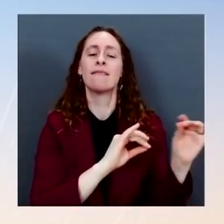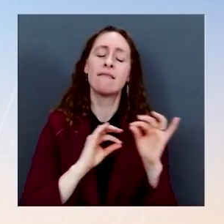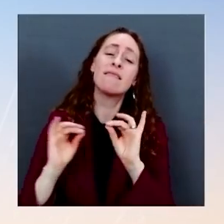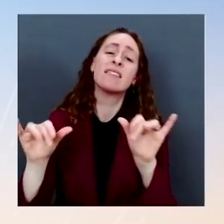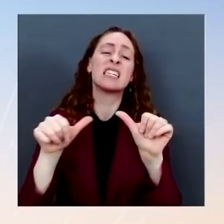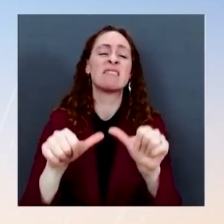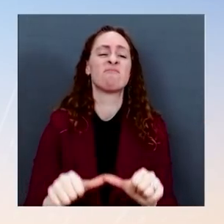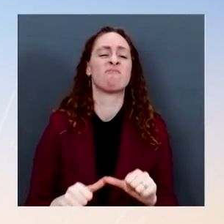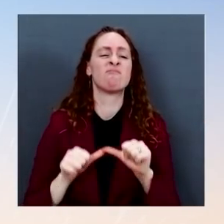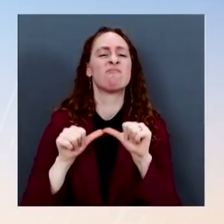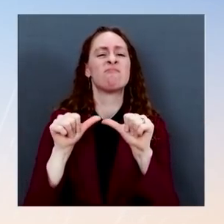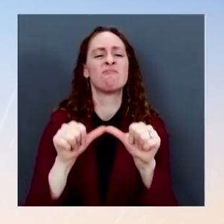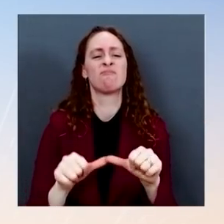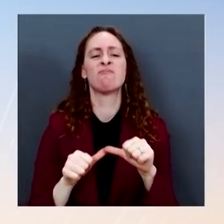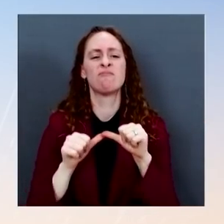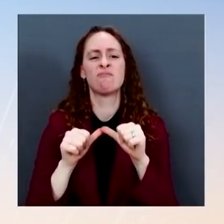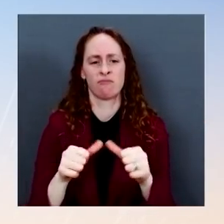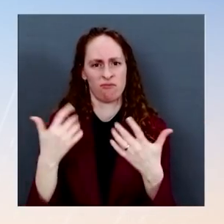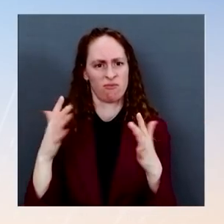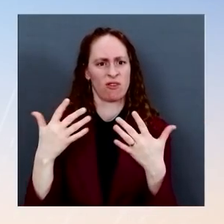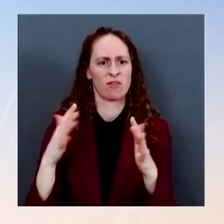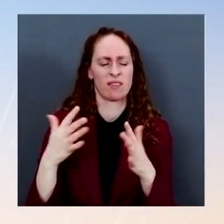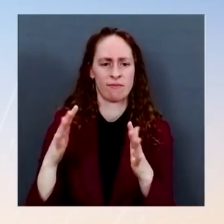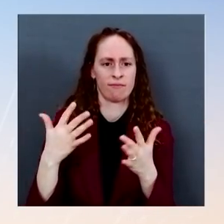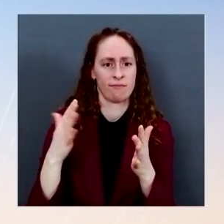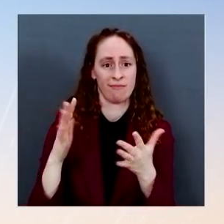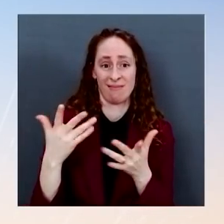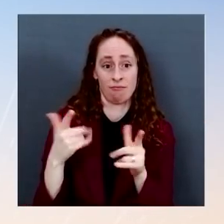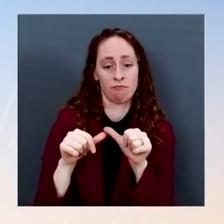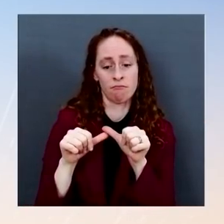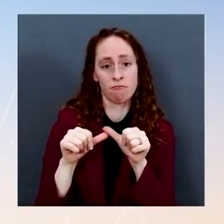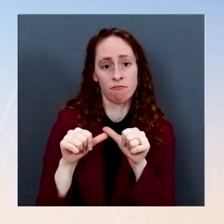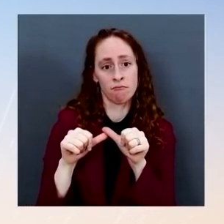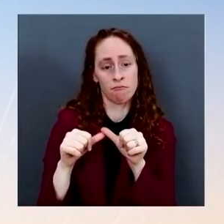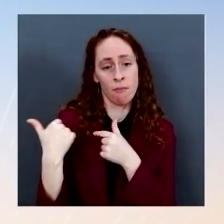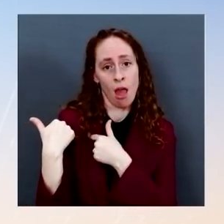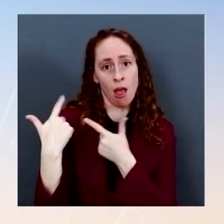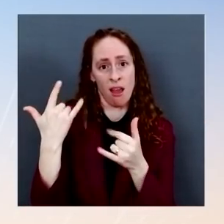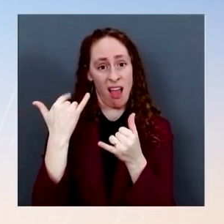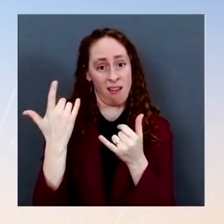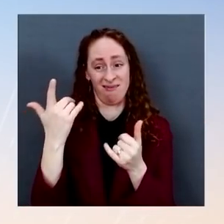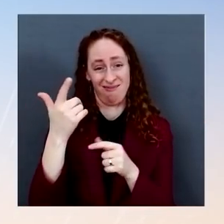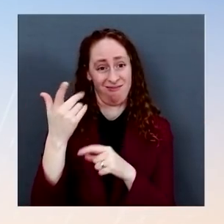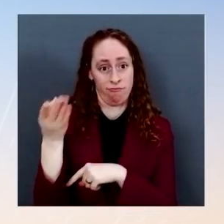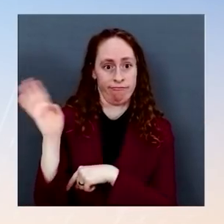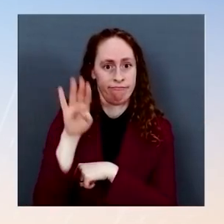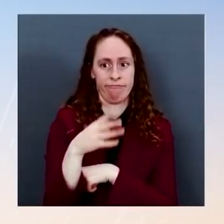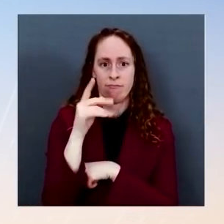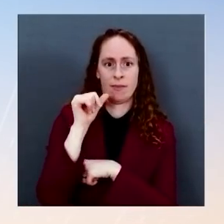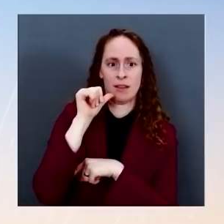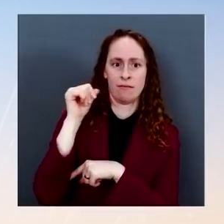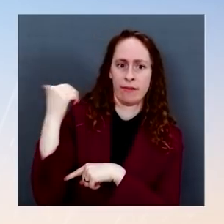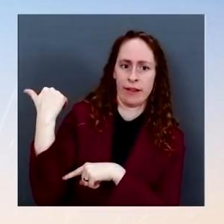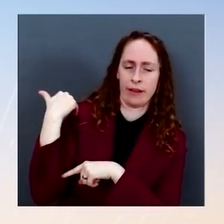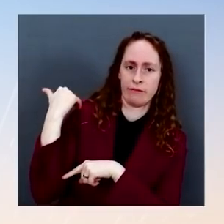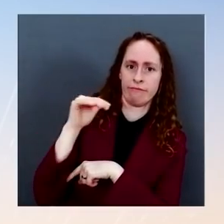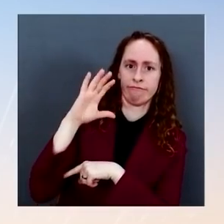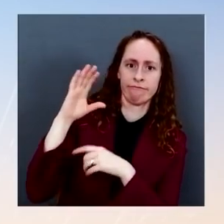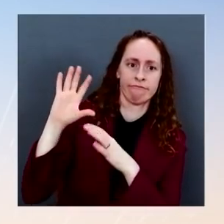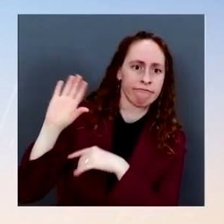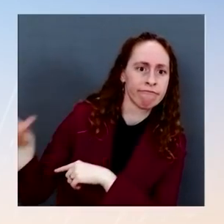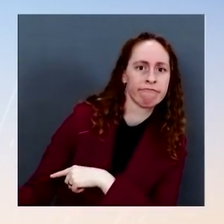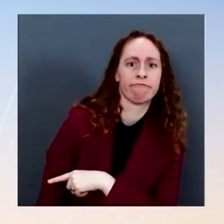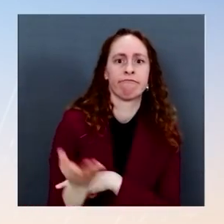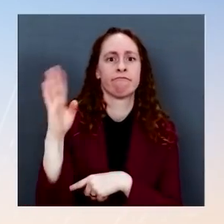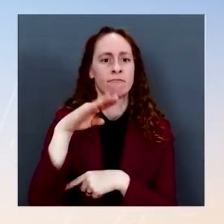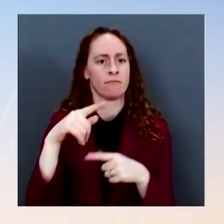talk about the path forward. You saw, I'm sure, Leader Schumer's statement this morning, and we will stay in close touch and in close coordination with him and his